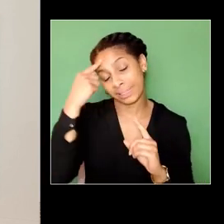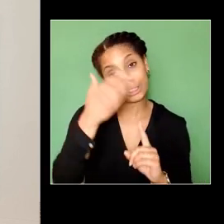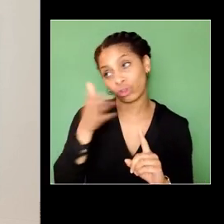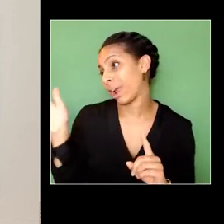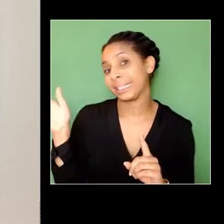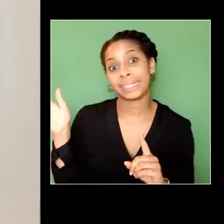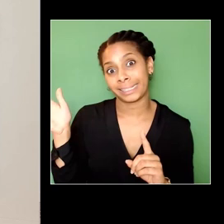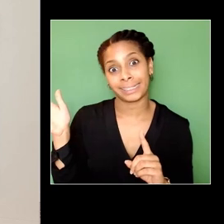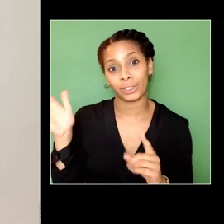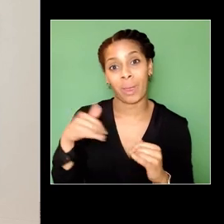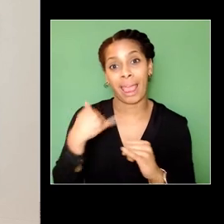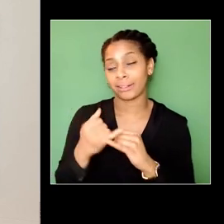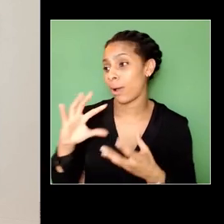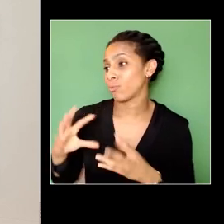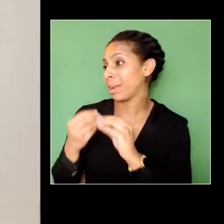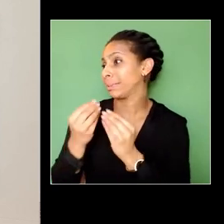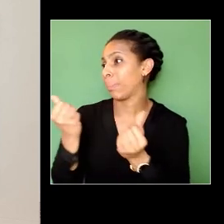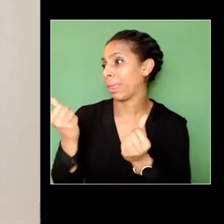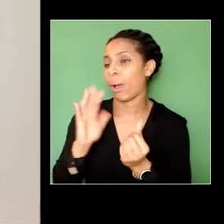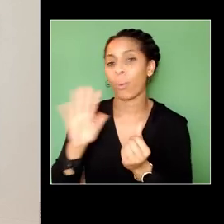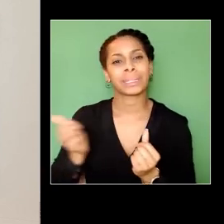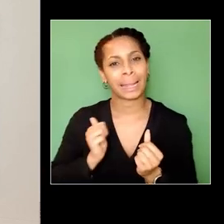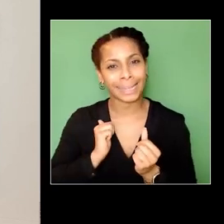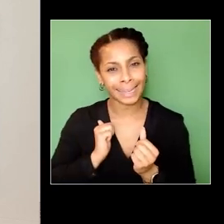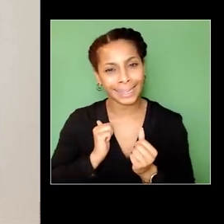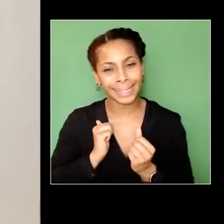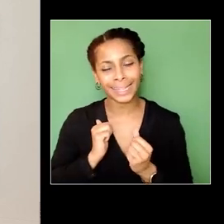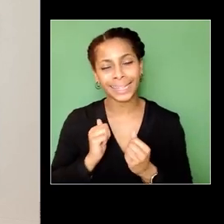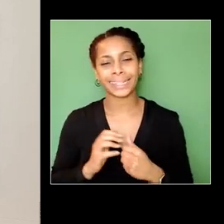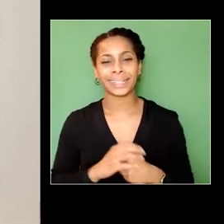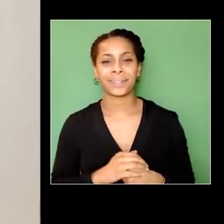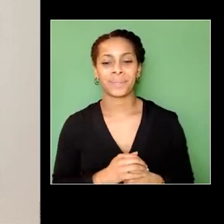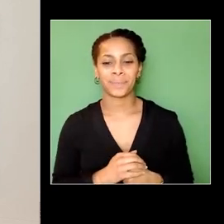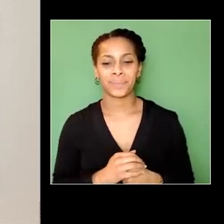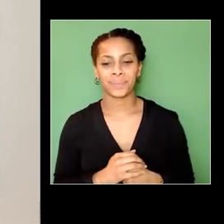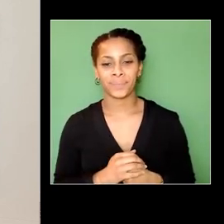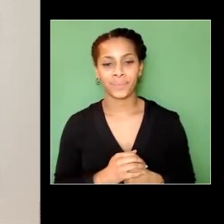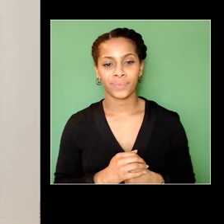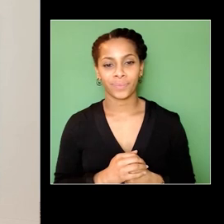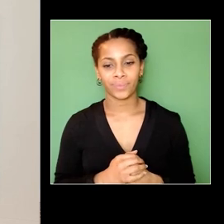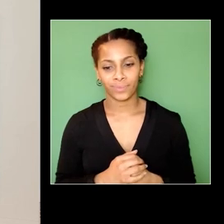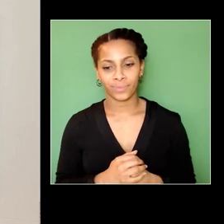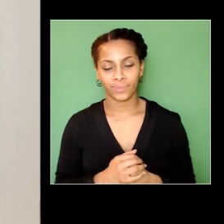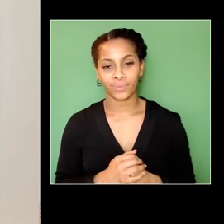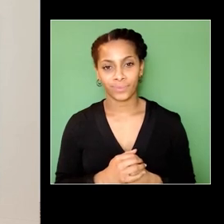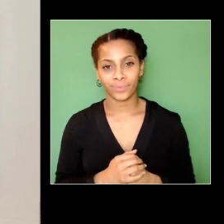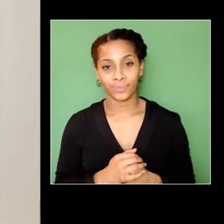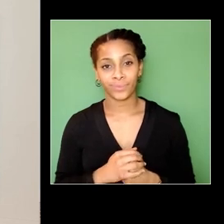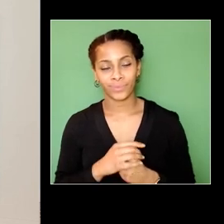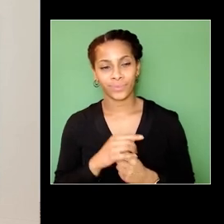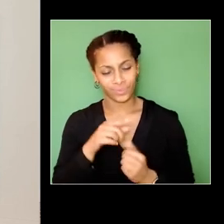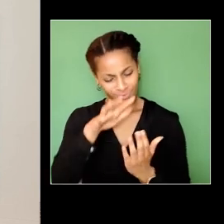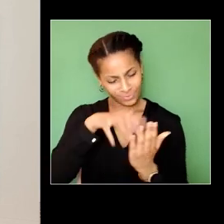end up doing. For the most part. Right. Well, yeah. You said it. The paintings function like that because I leave a lot up to